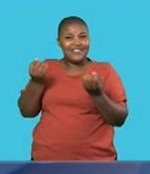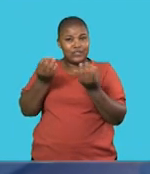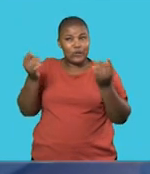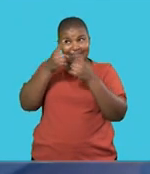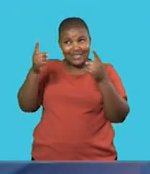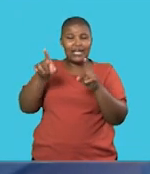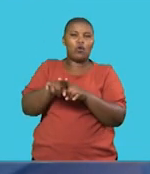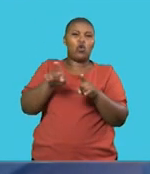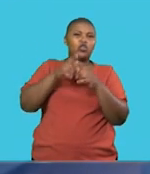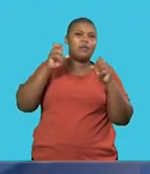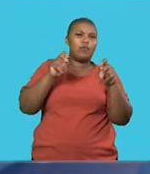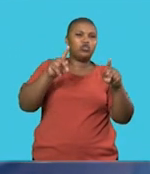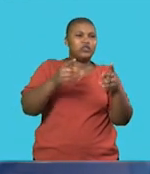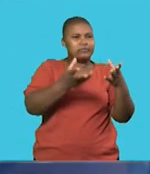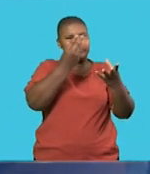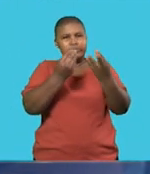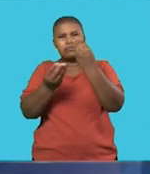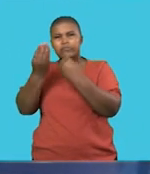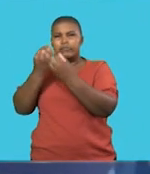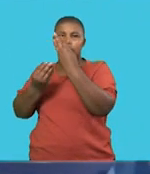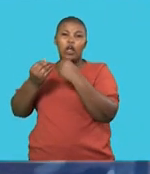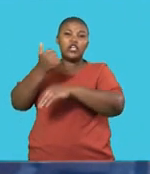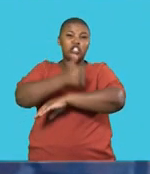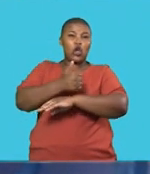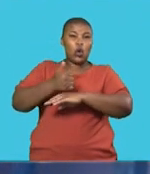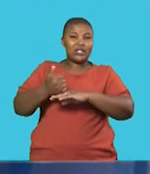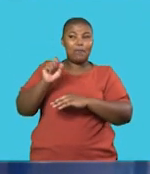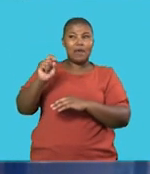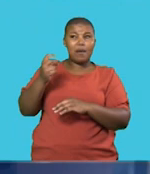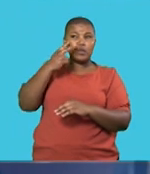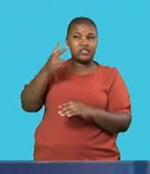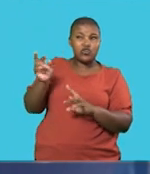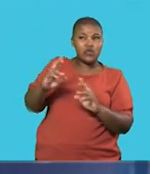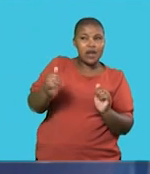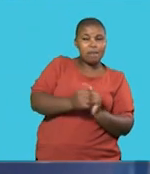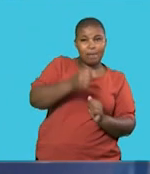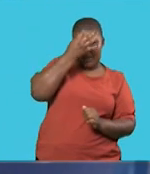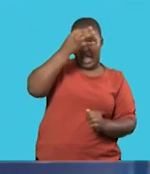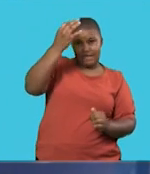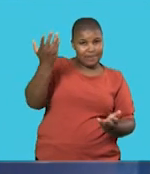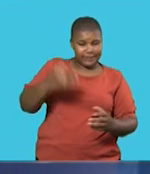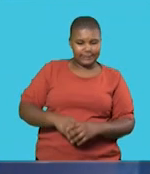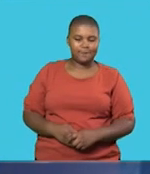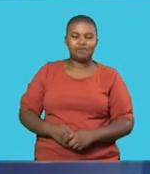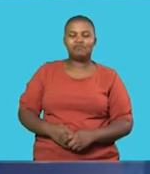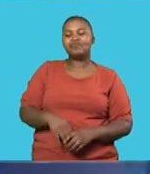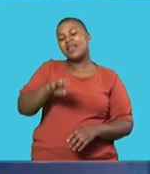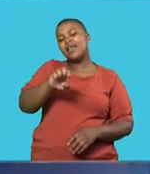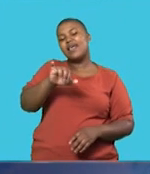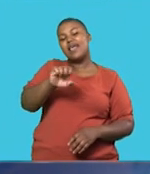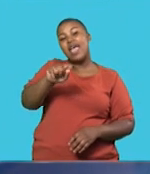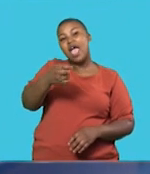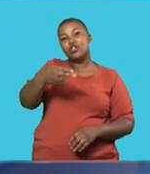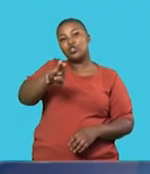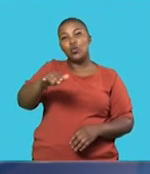and explore opportunities in stakeholders that have appetite in partnering with the government. So EAO2 being one of them, being in